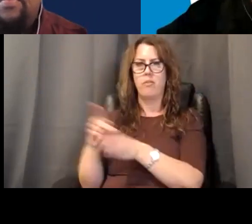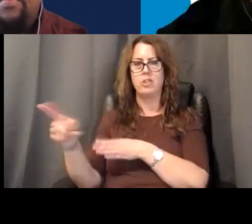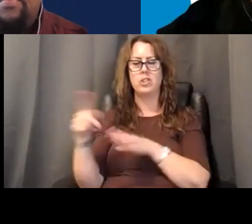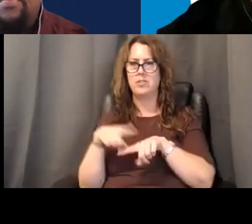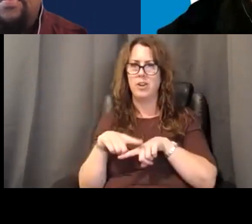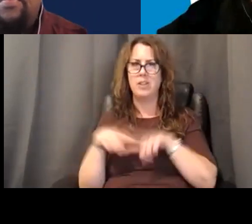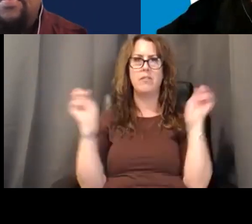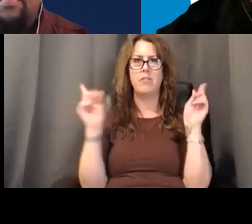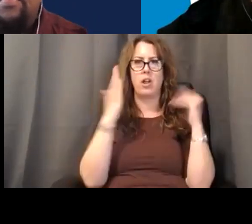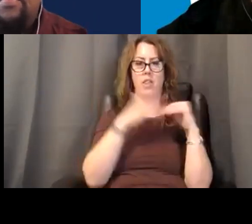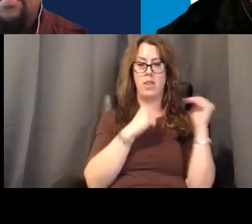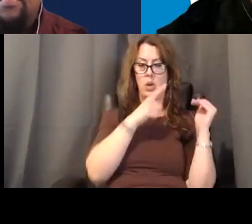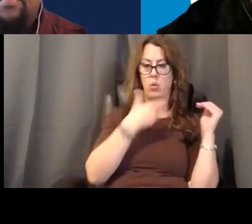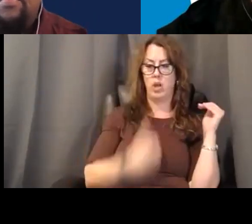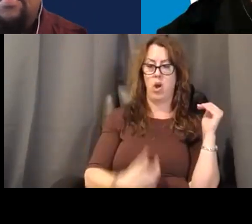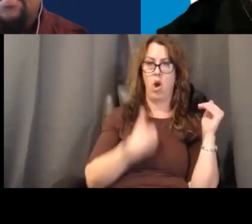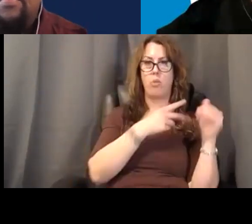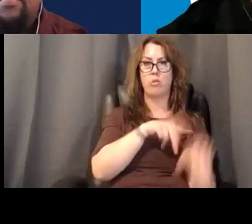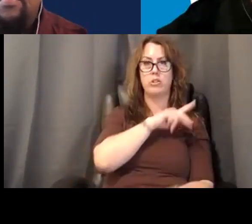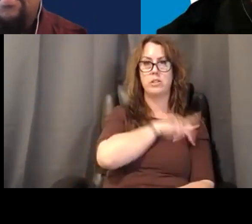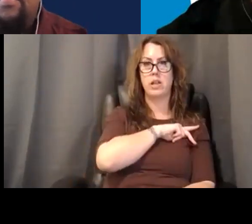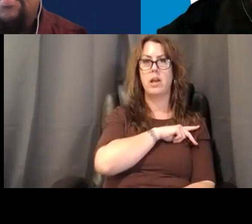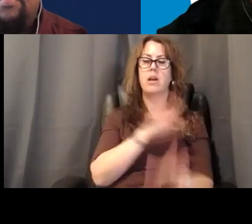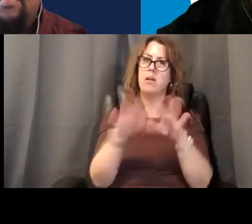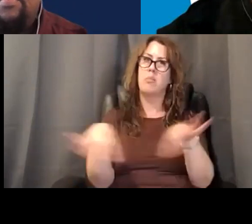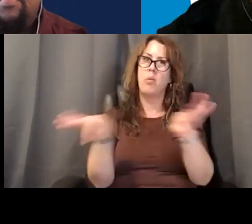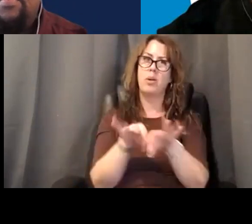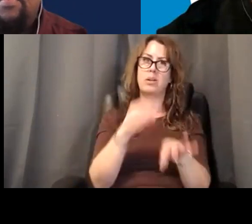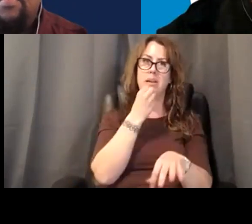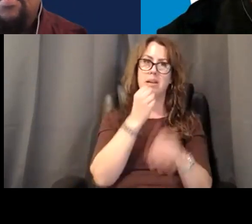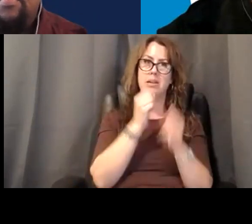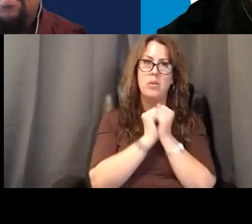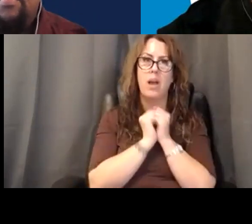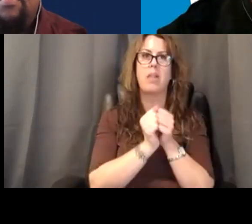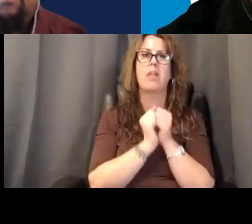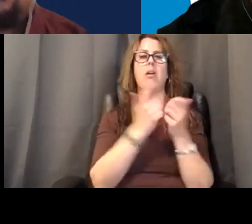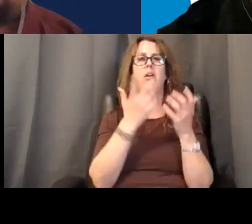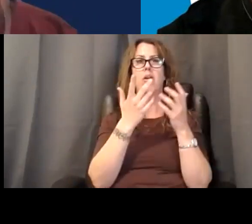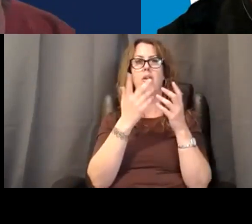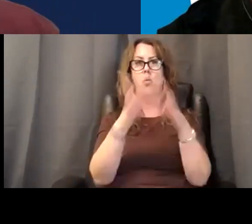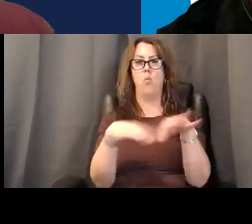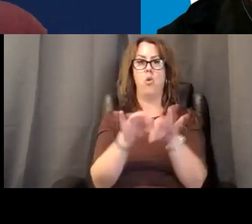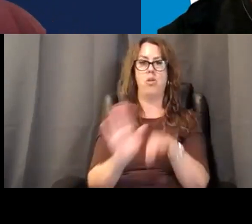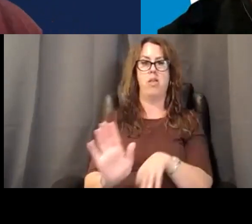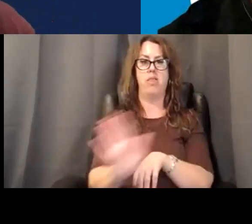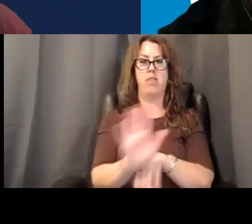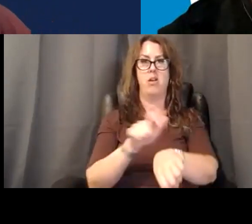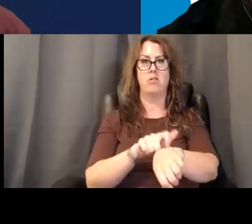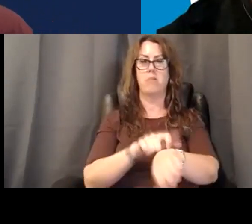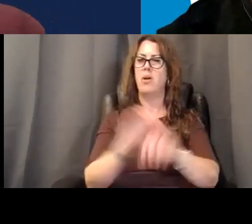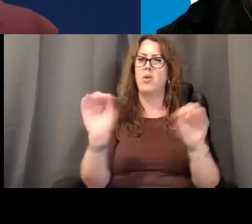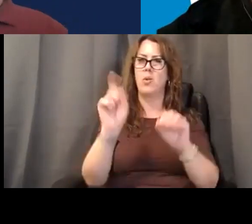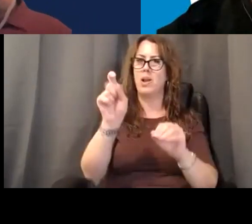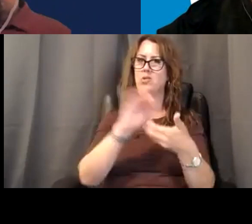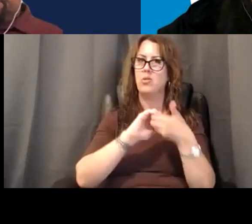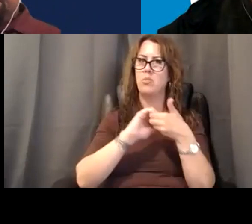tables together, you know, be in community, break bread with community, make it worth their time, right? Nobody has to partner with you. You